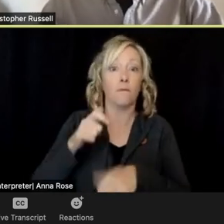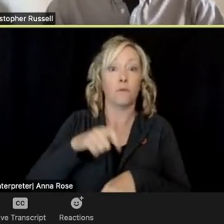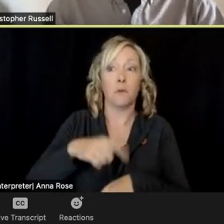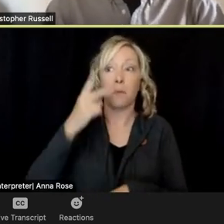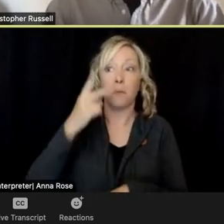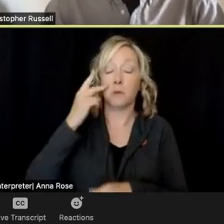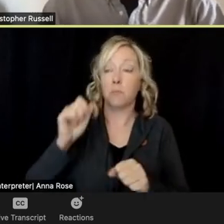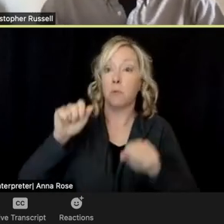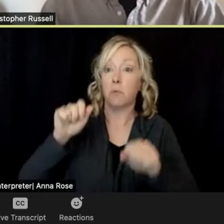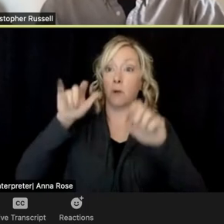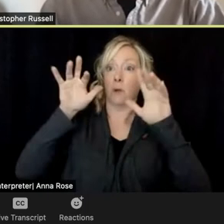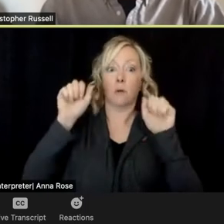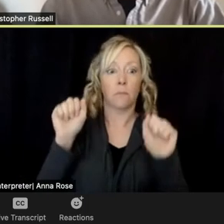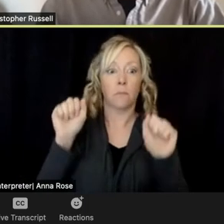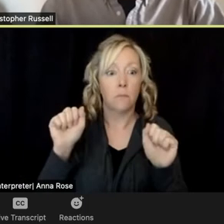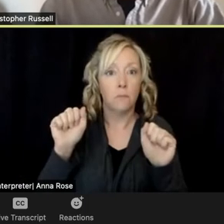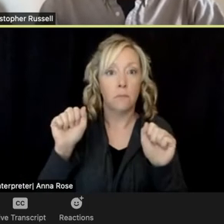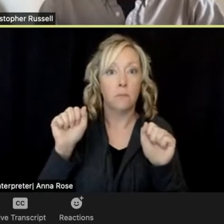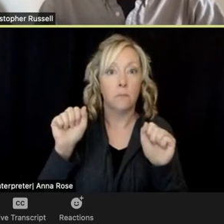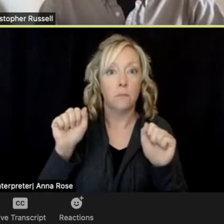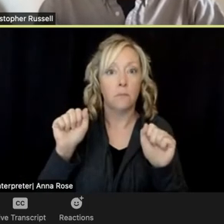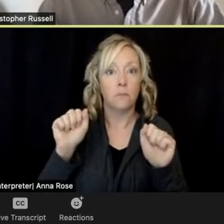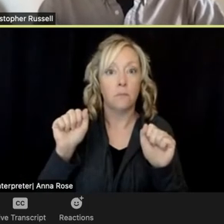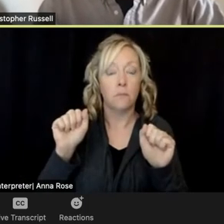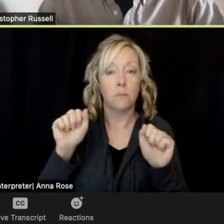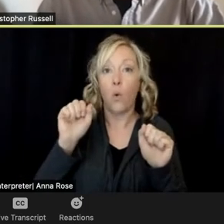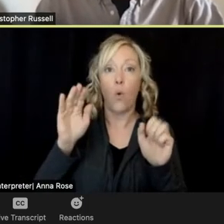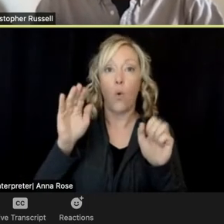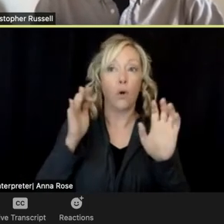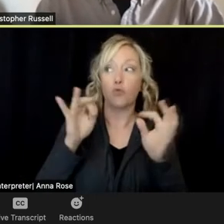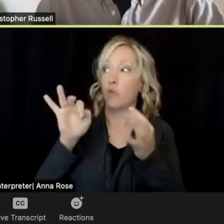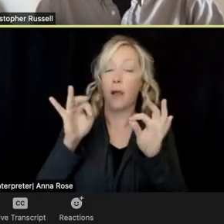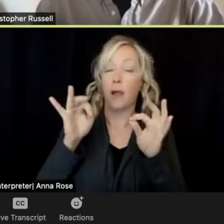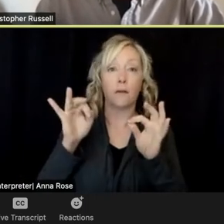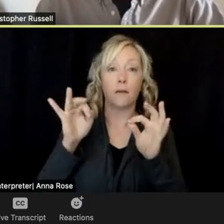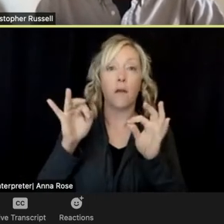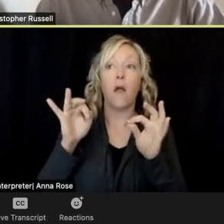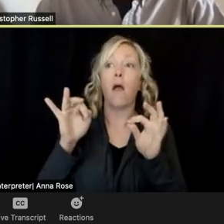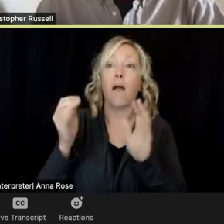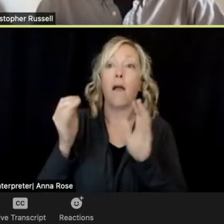or have some other response, reflexive response even, but now you don't notice it.